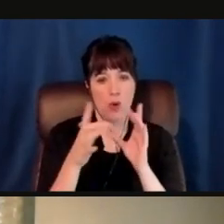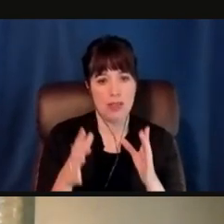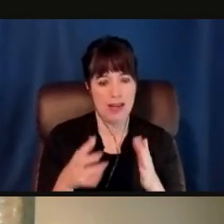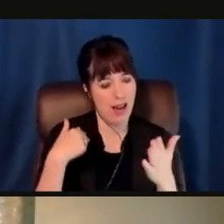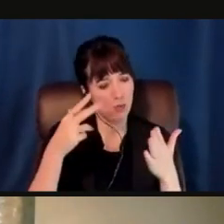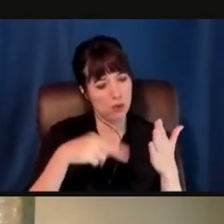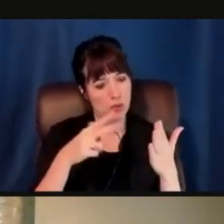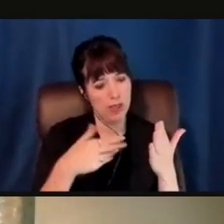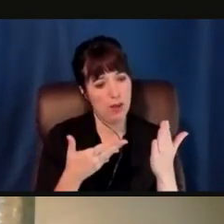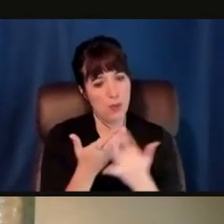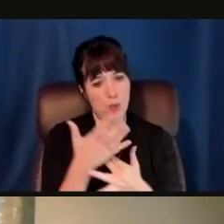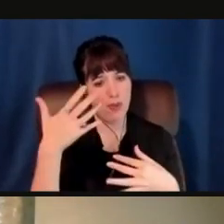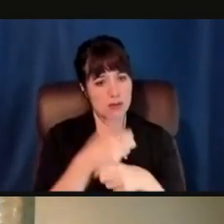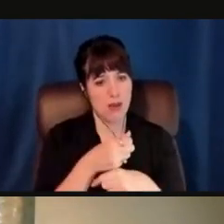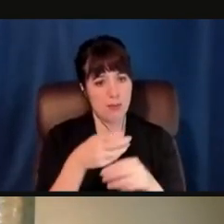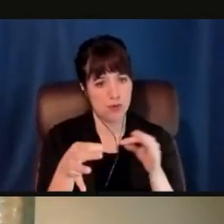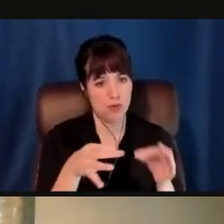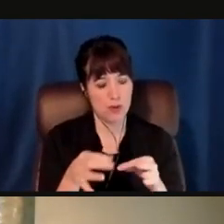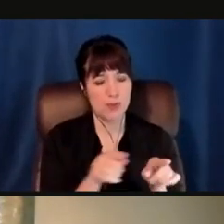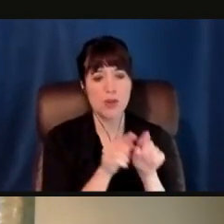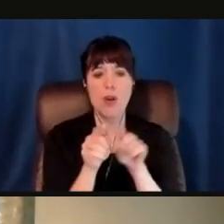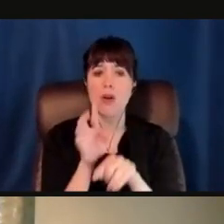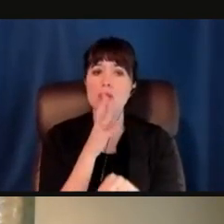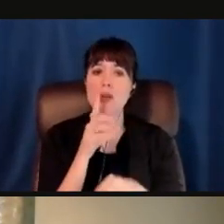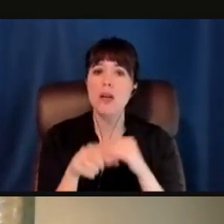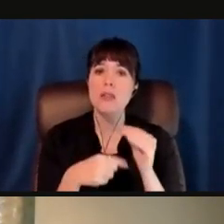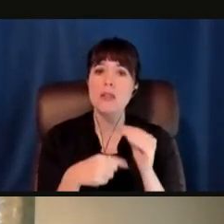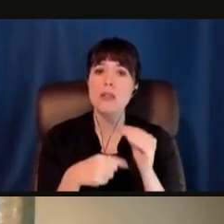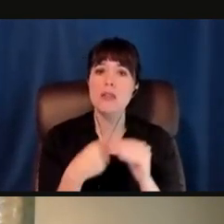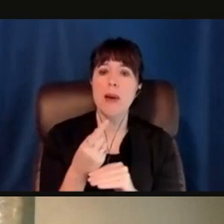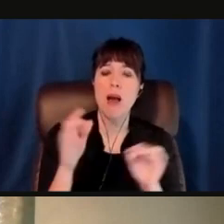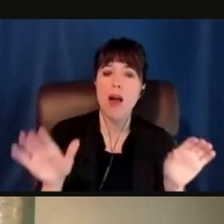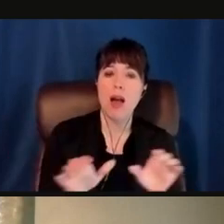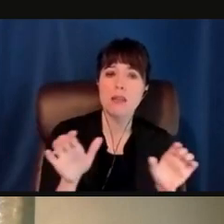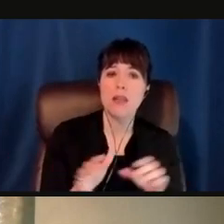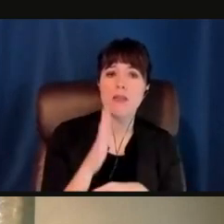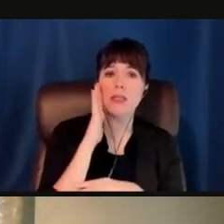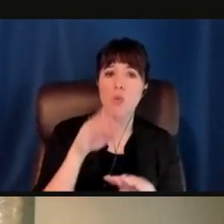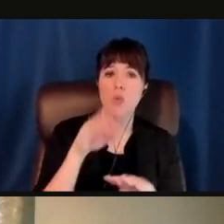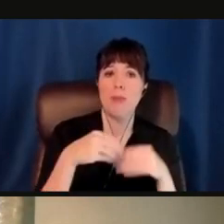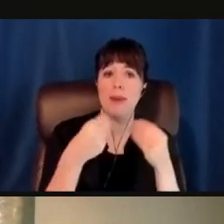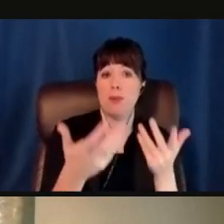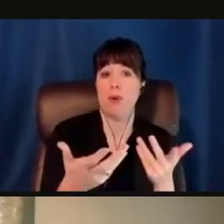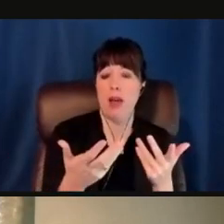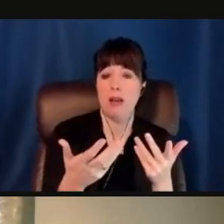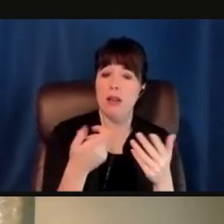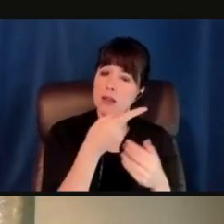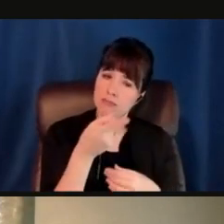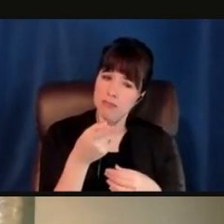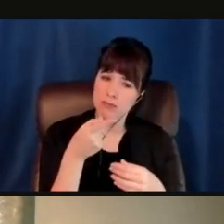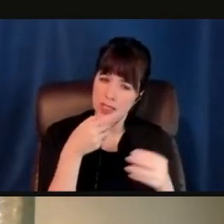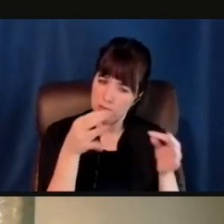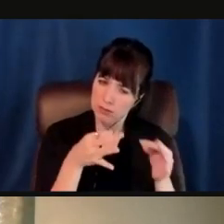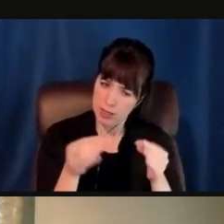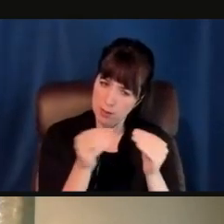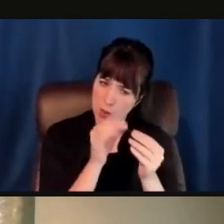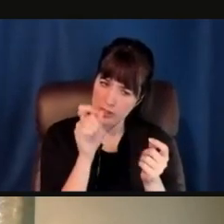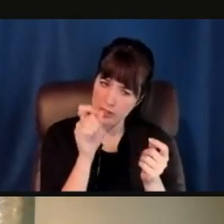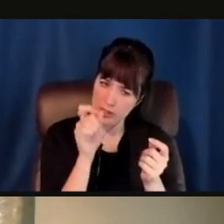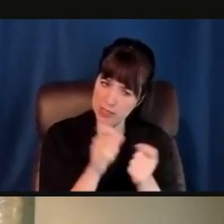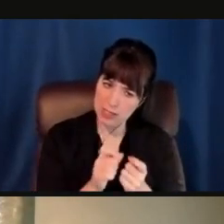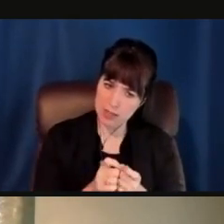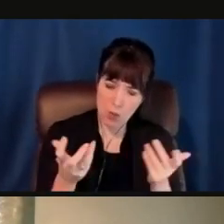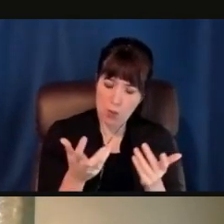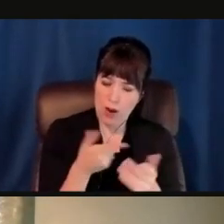through the summary description. It also talks about activities that would be provided. Can you go into a little bit more detail on what some of